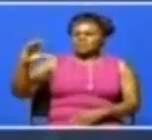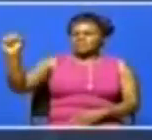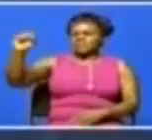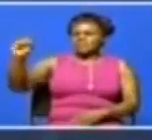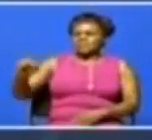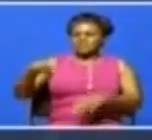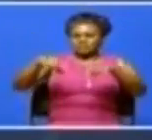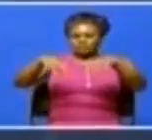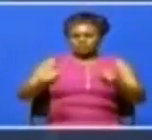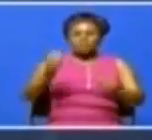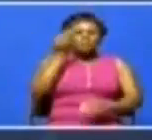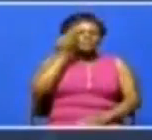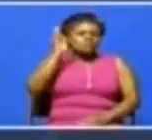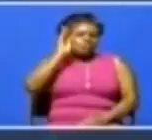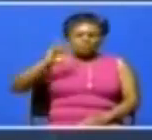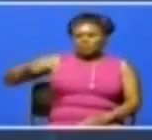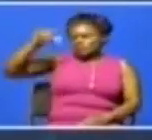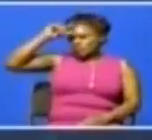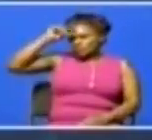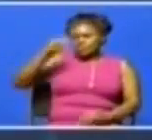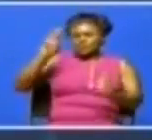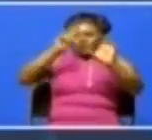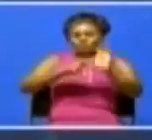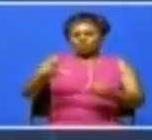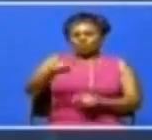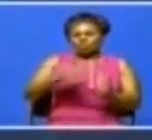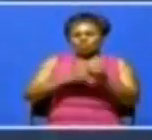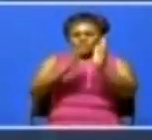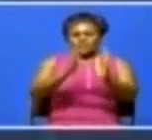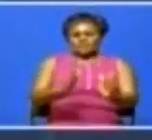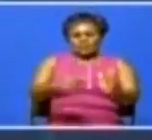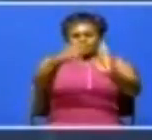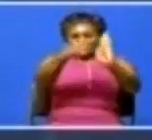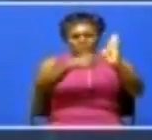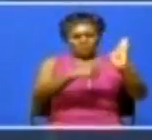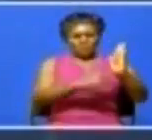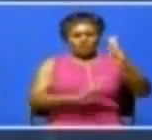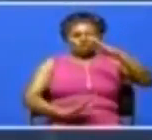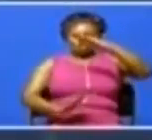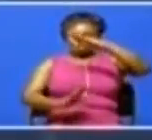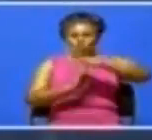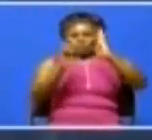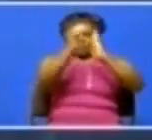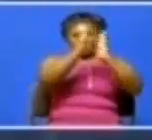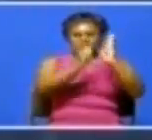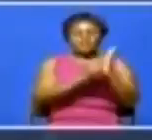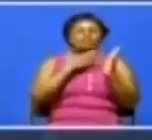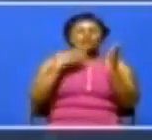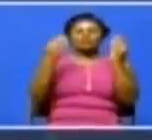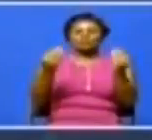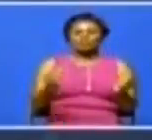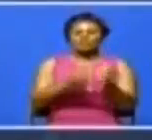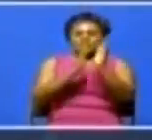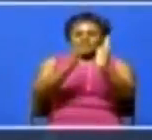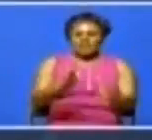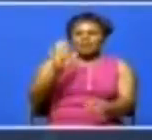takes charge of the Isiolo County government joined local leaders in outlining key priorities they want to see addressed. The leader